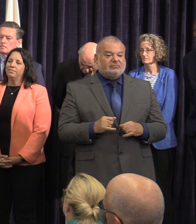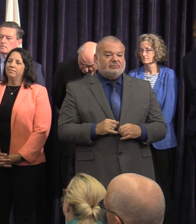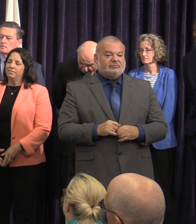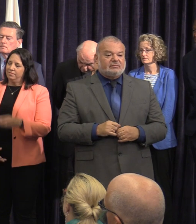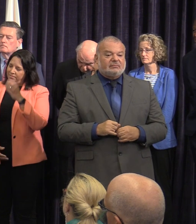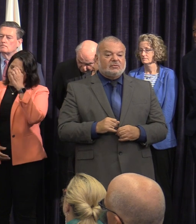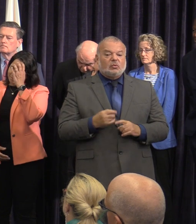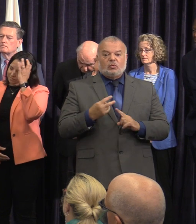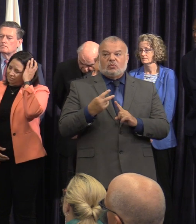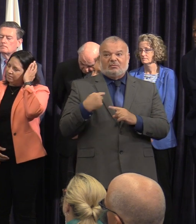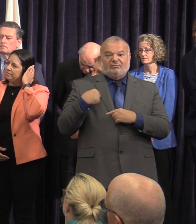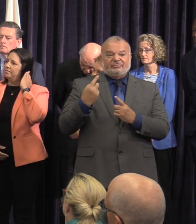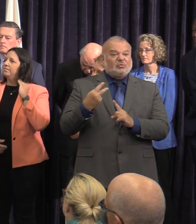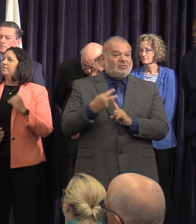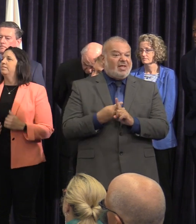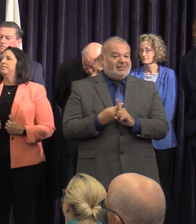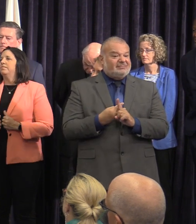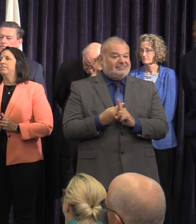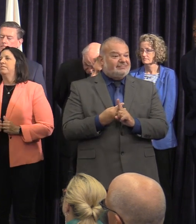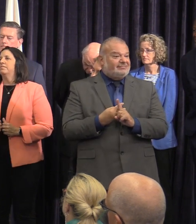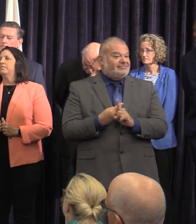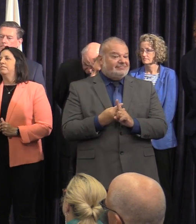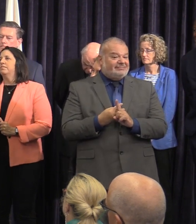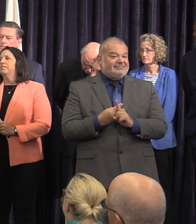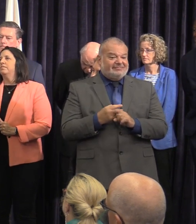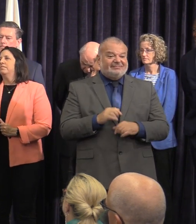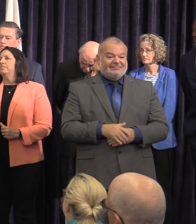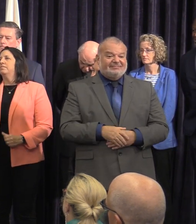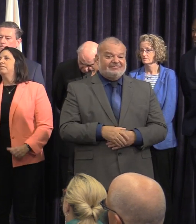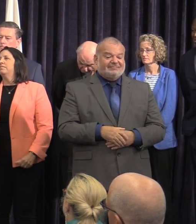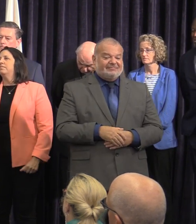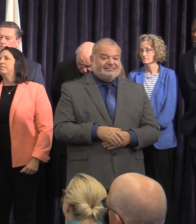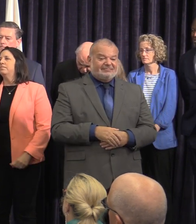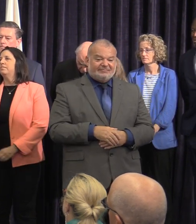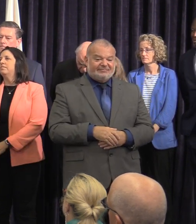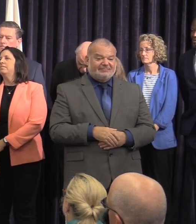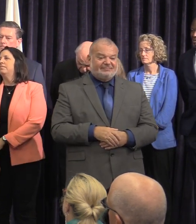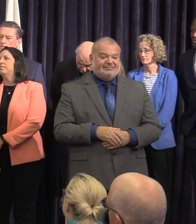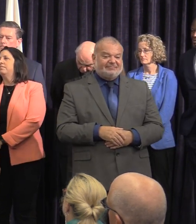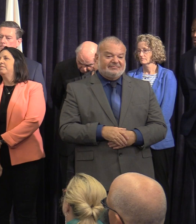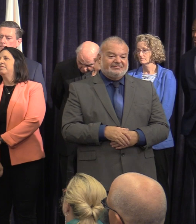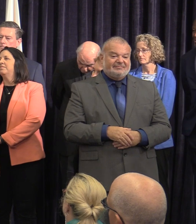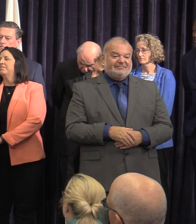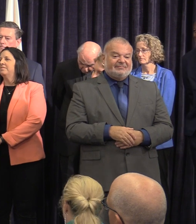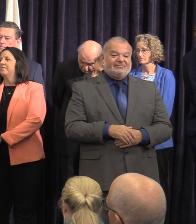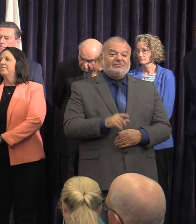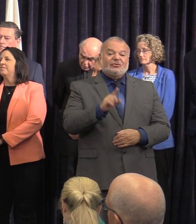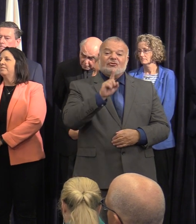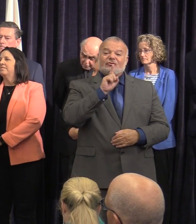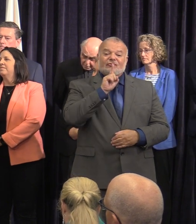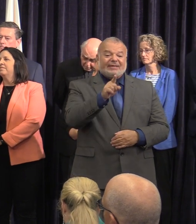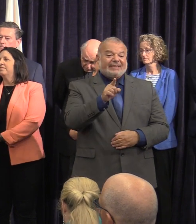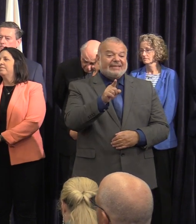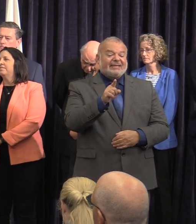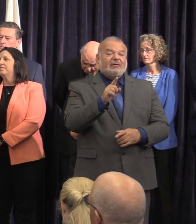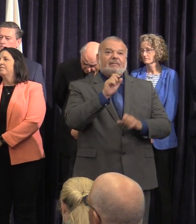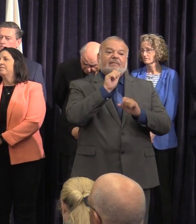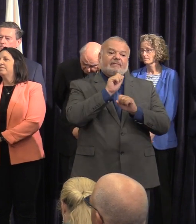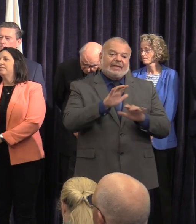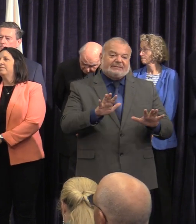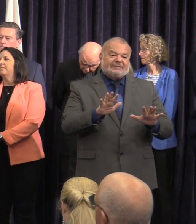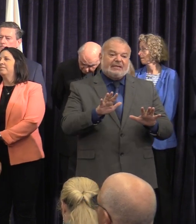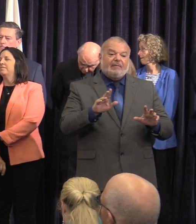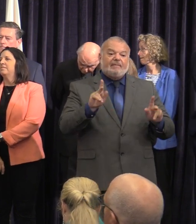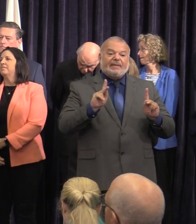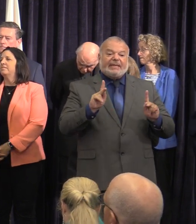two months, and has been a blessing. Everybody's saying it's a crisis, it's